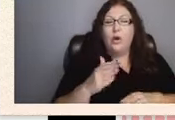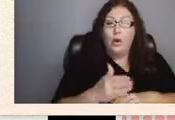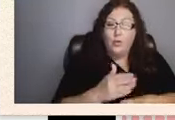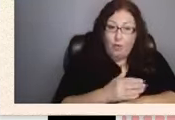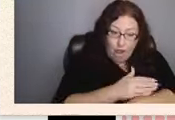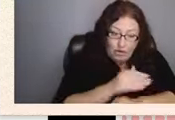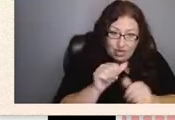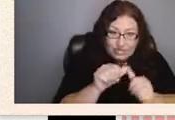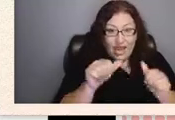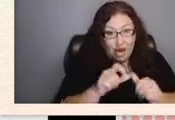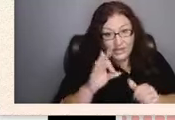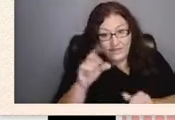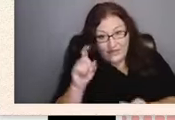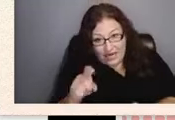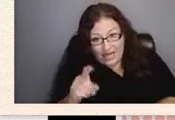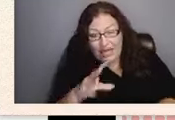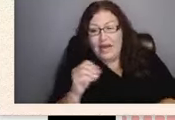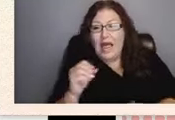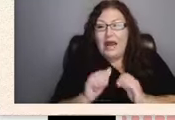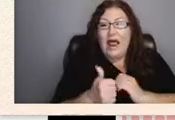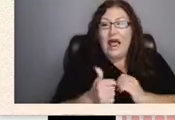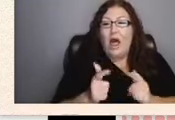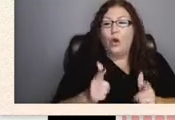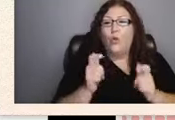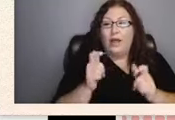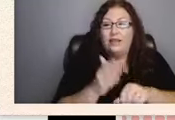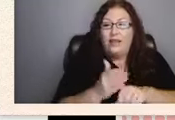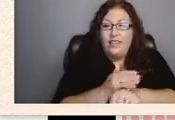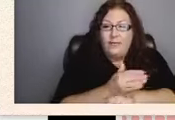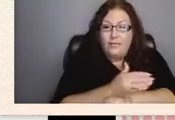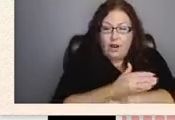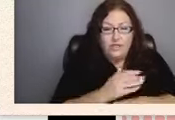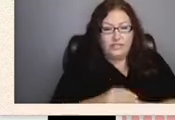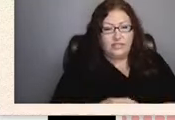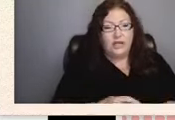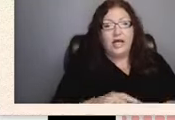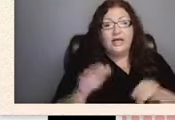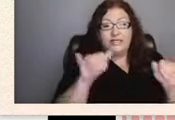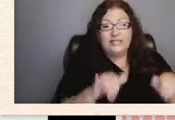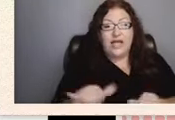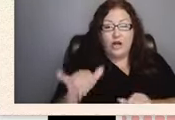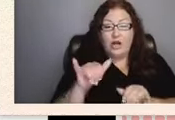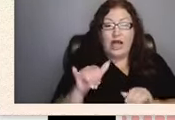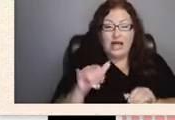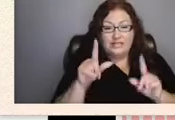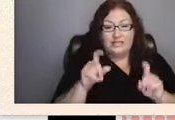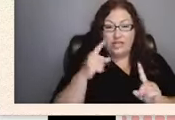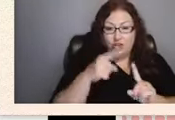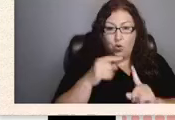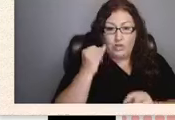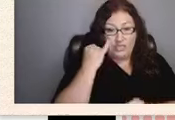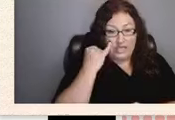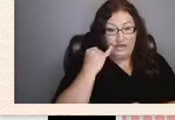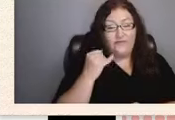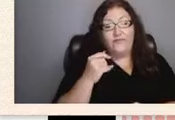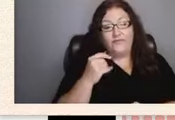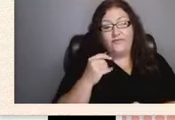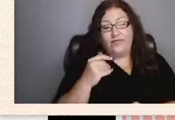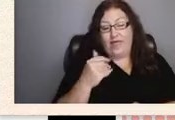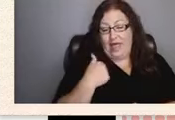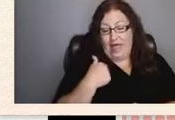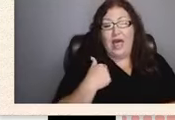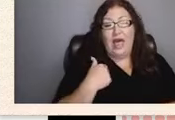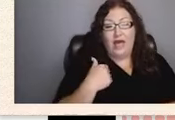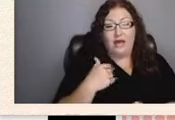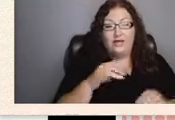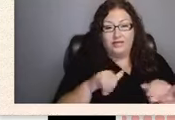areas of need, and rate of progress. And standardized test scores, if there was a standardized test that was just